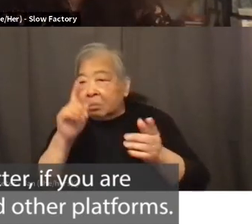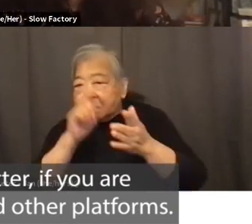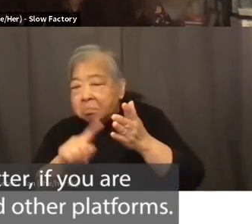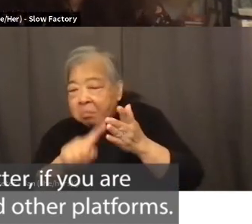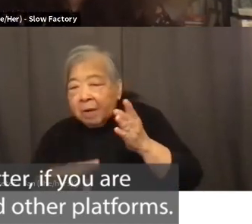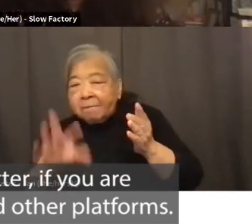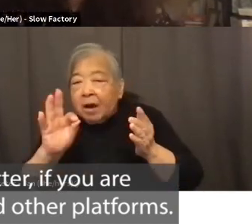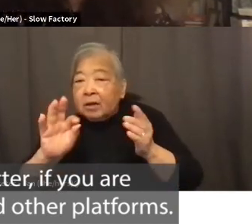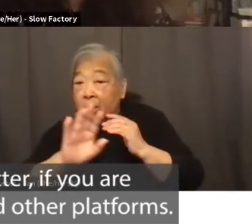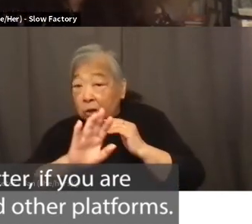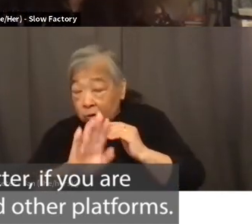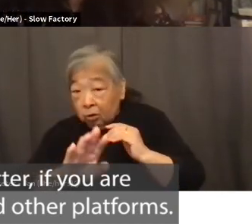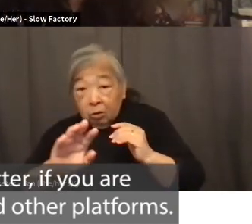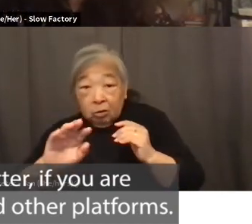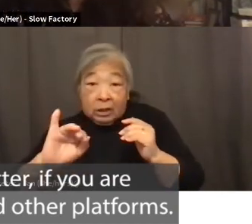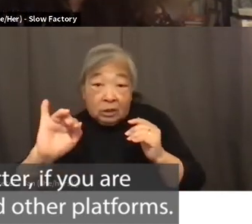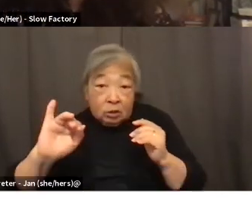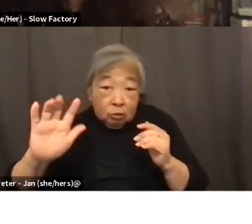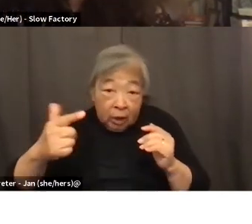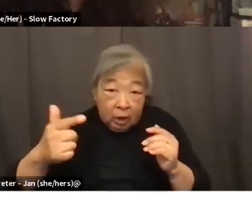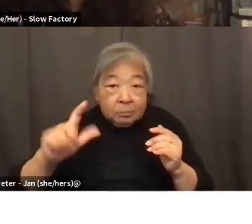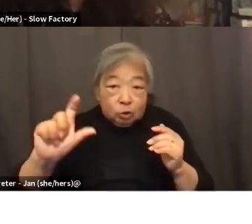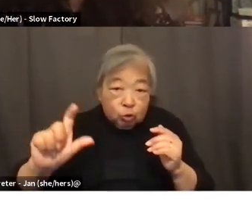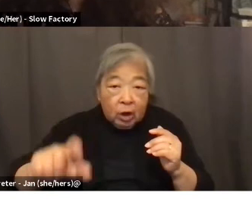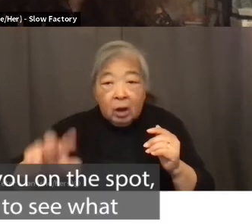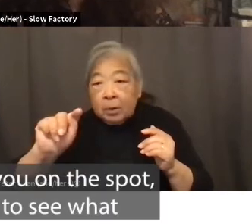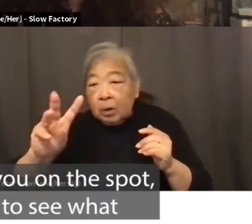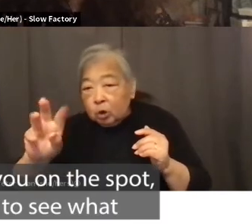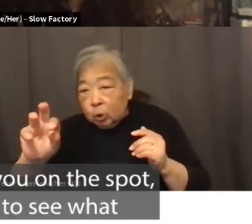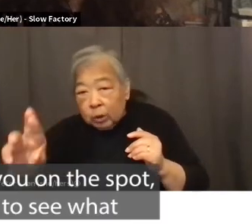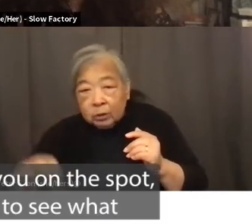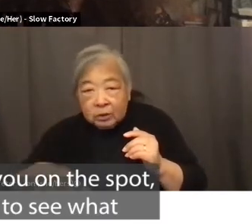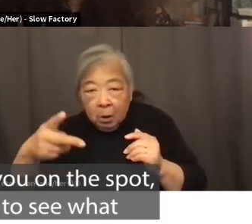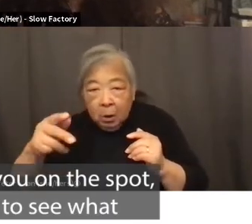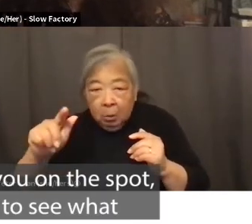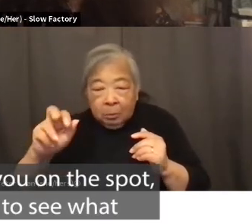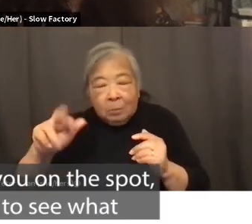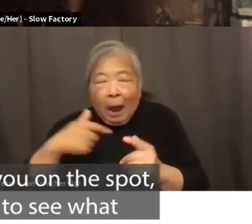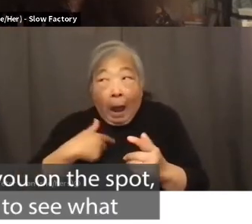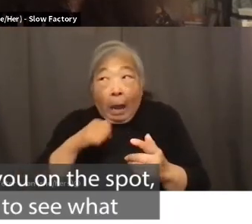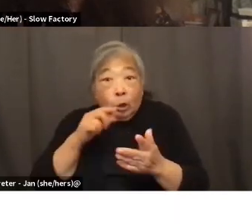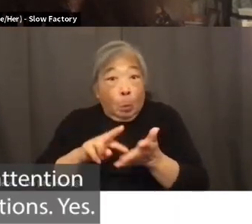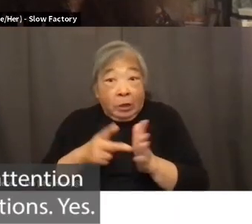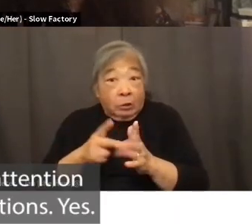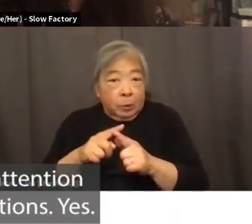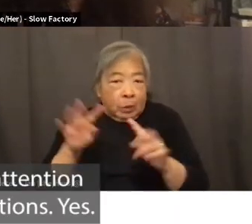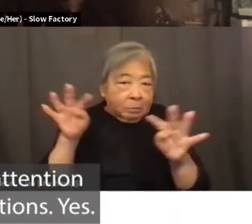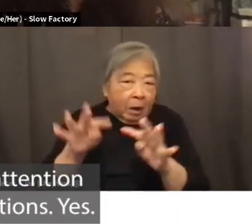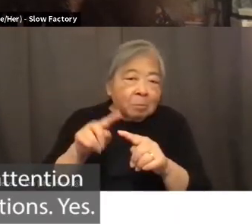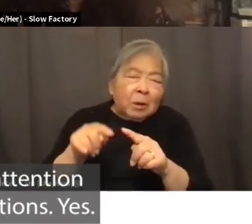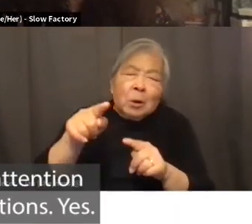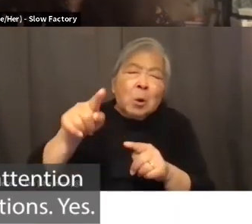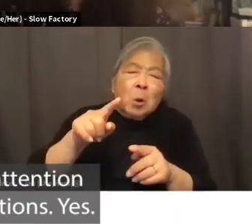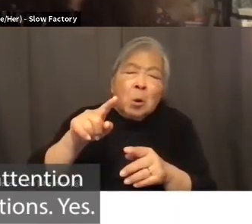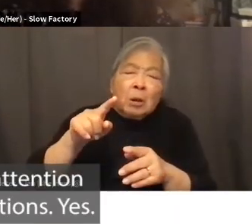you are in those platforms, and other platforms. Paloma, I don't mean to put you on the spot, but I would love to see what caught your attention